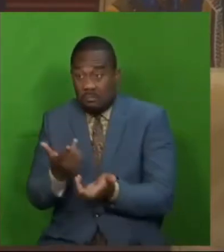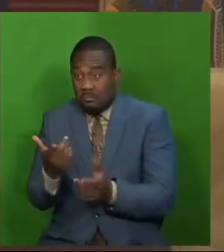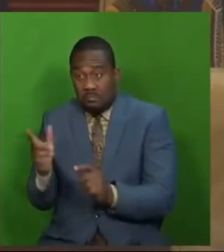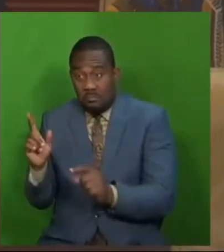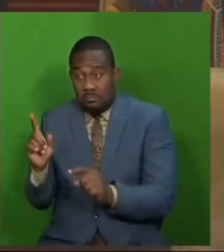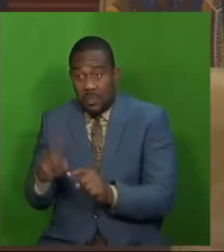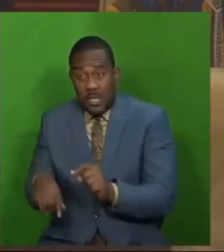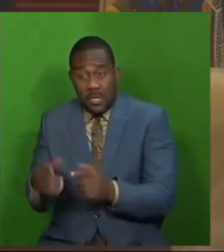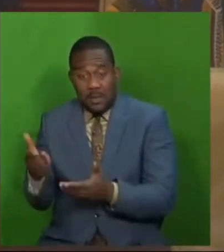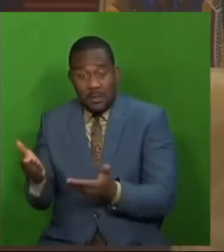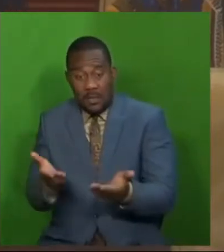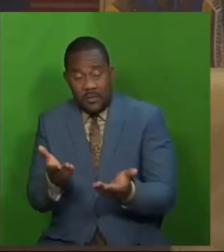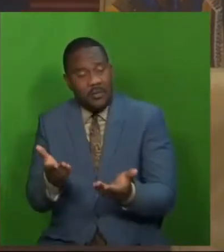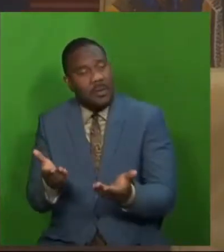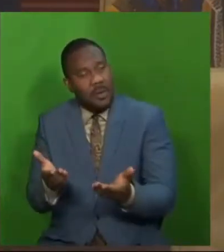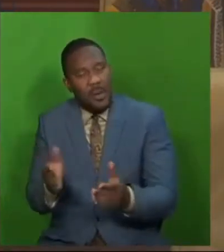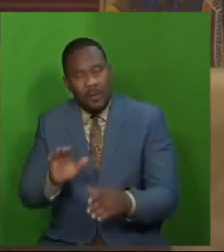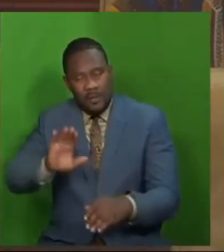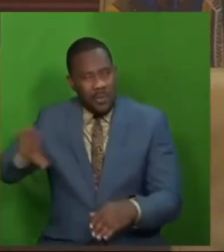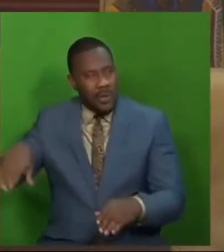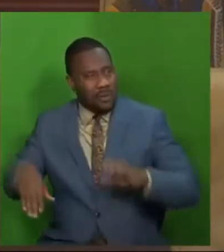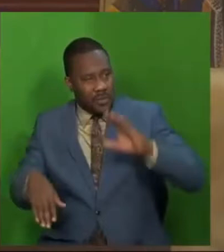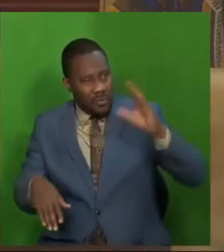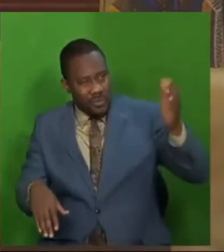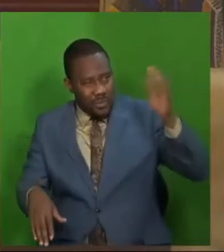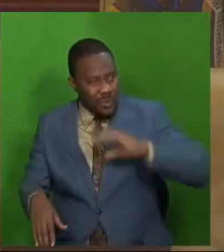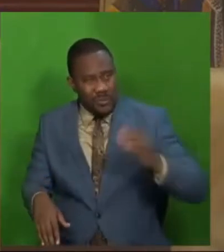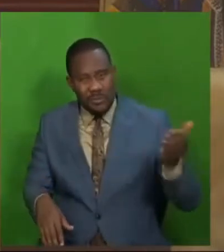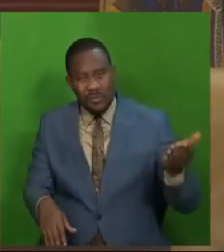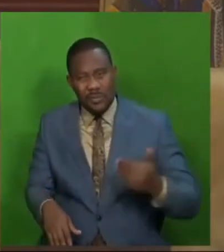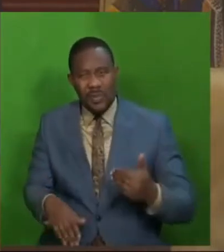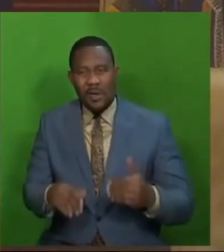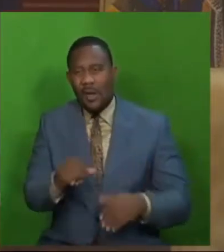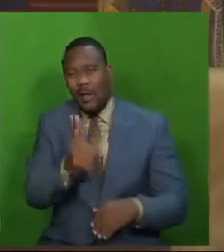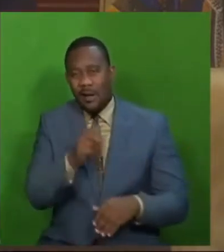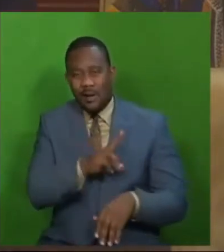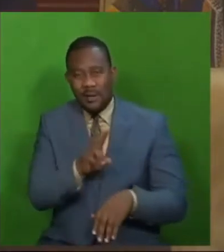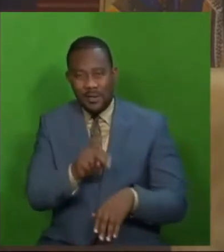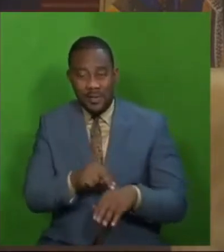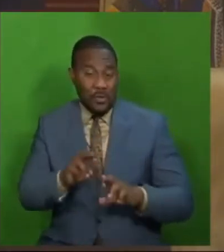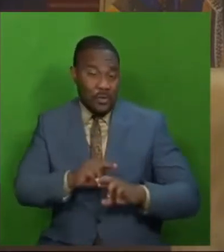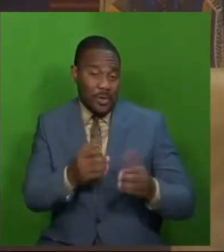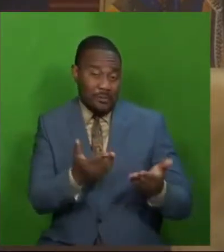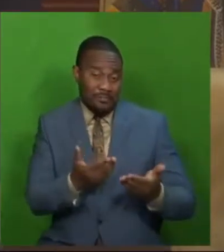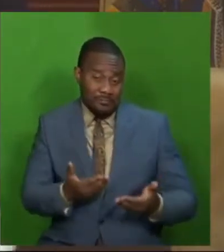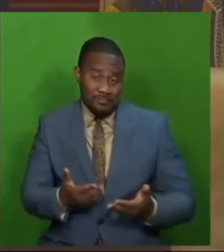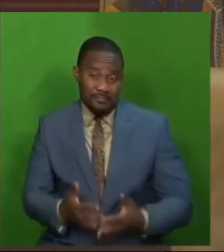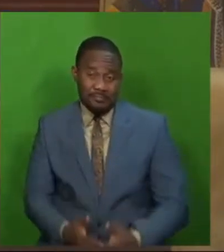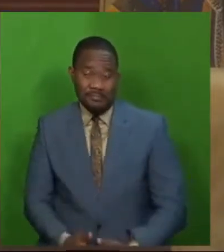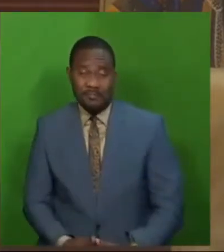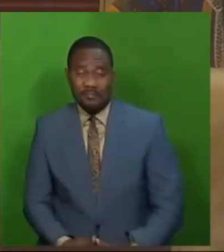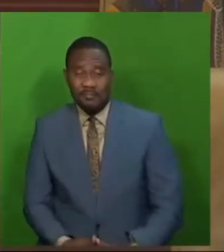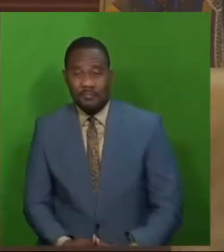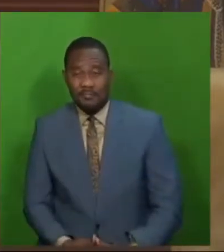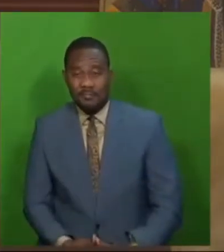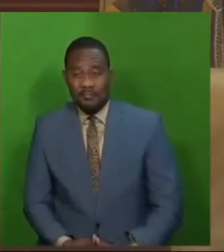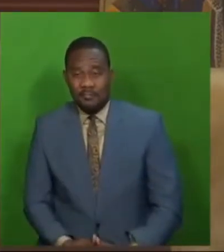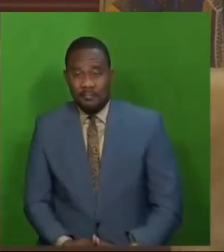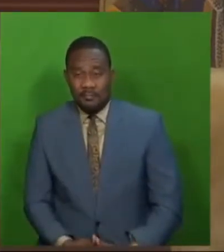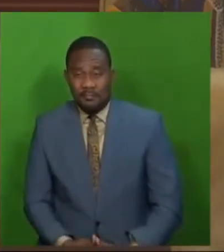it. It's everywhere. And Mr. Speaker, it is important to note that in